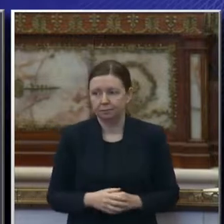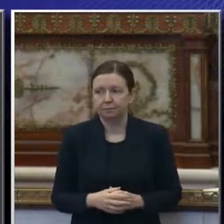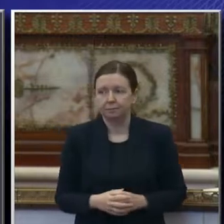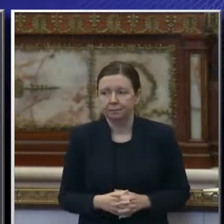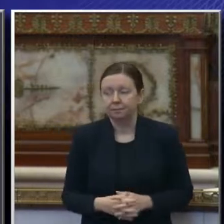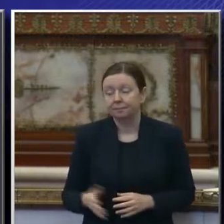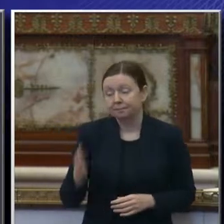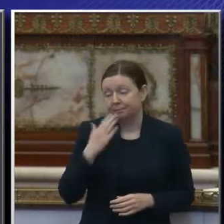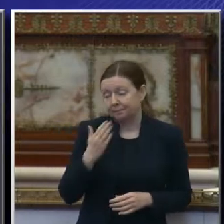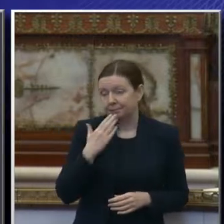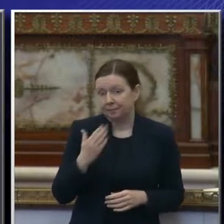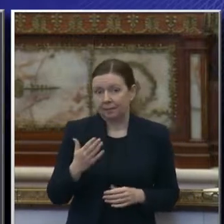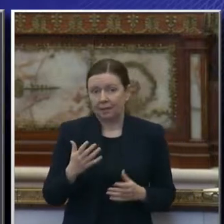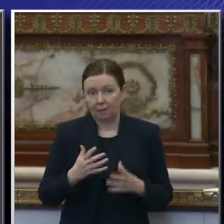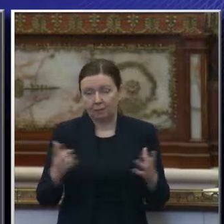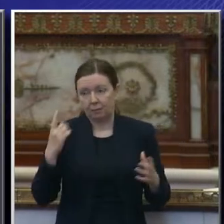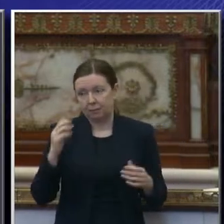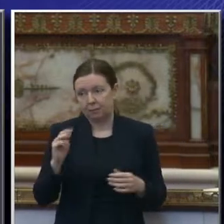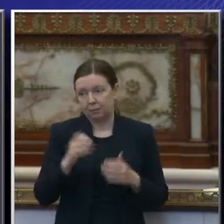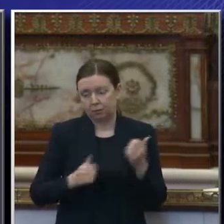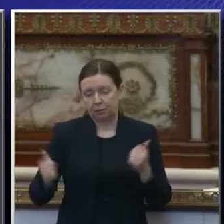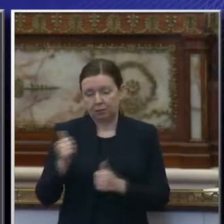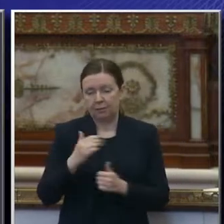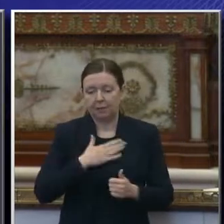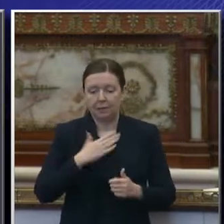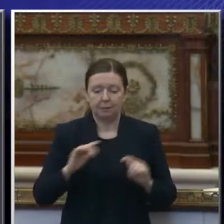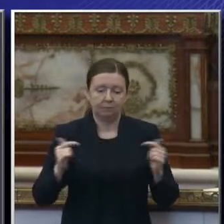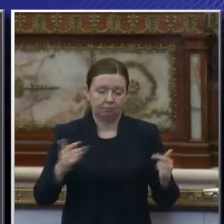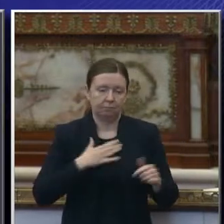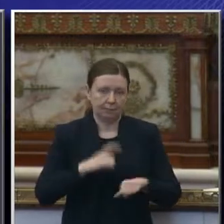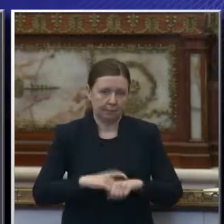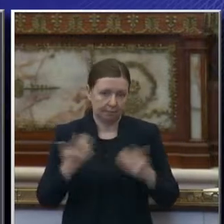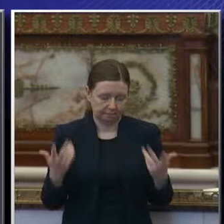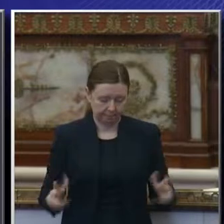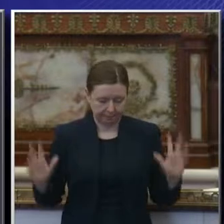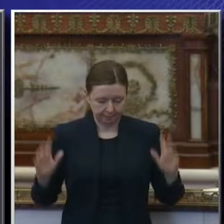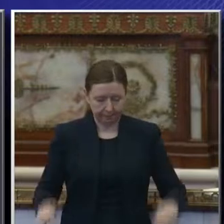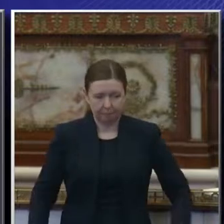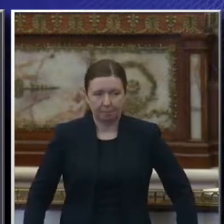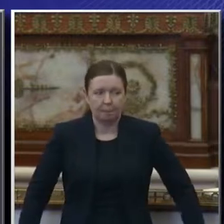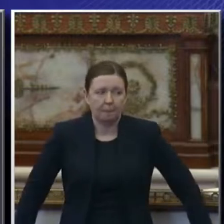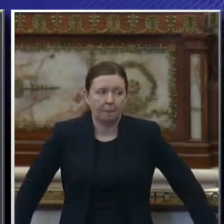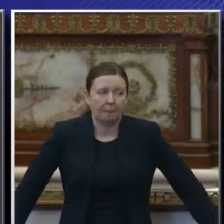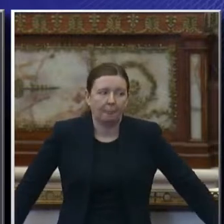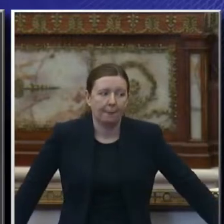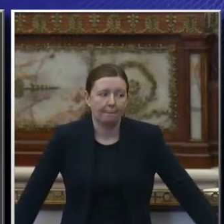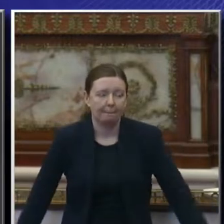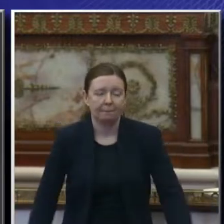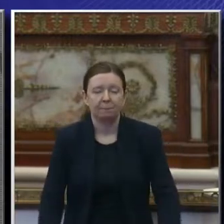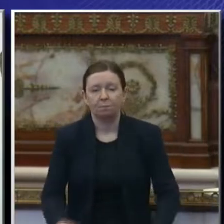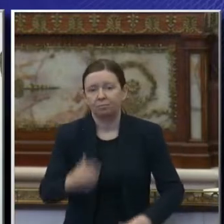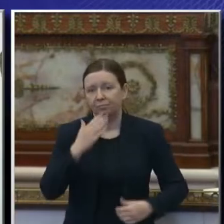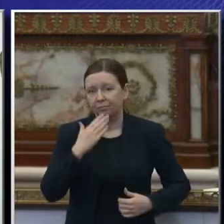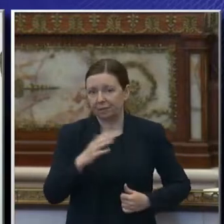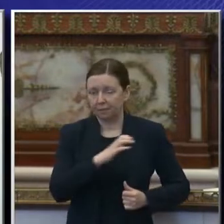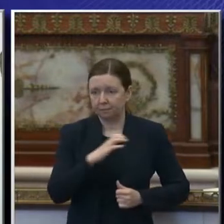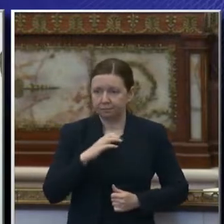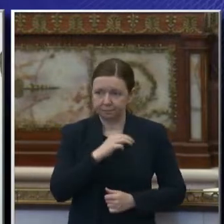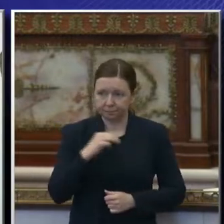So thank you very much, Mr. Chairman. I'm happy to yield my time. Thank you, Councilmember